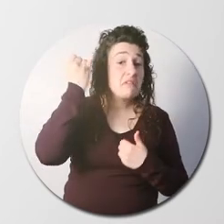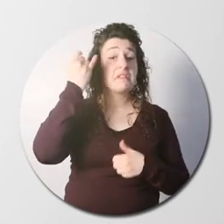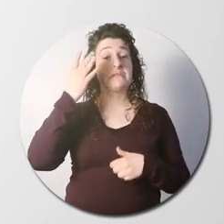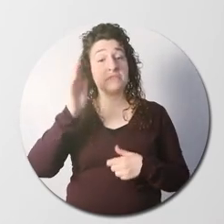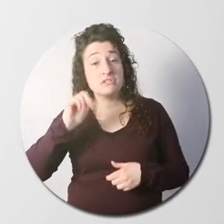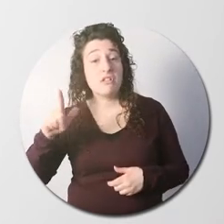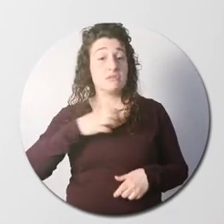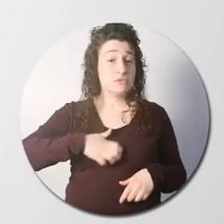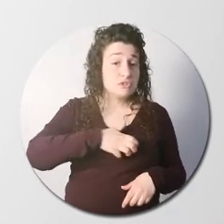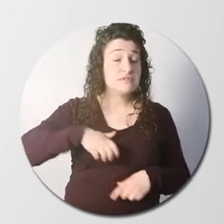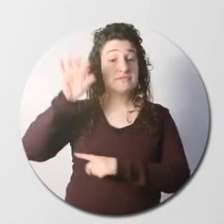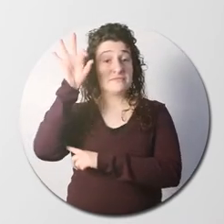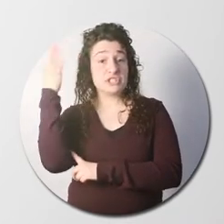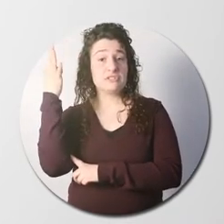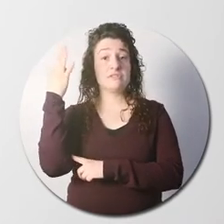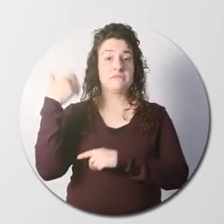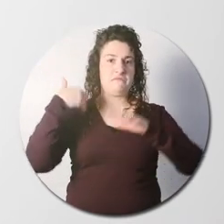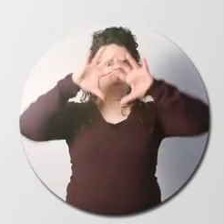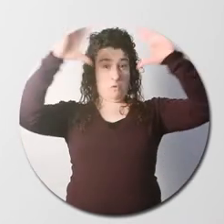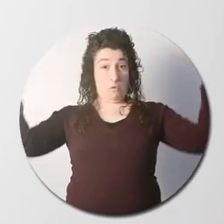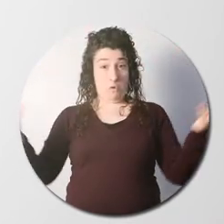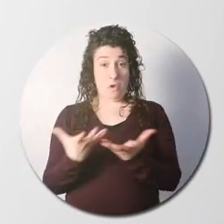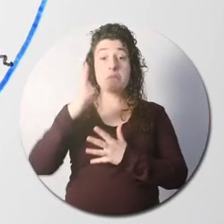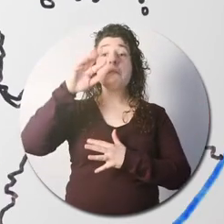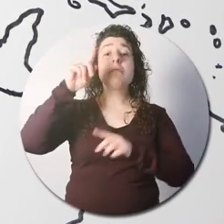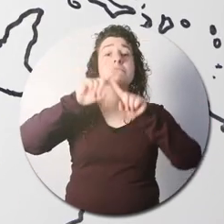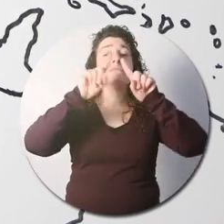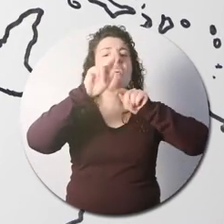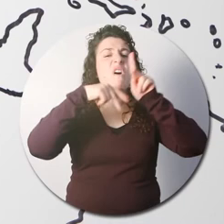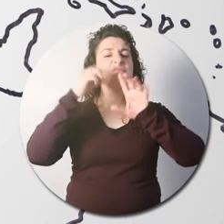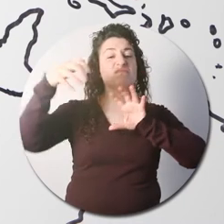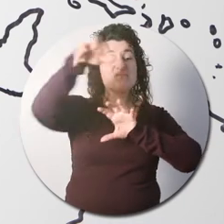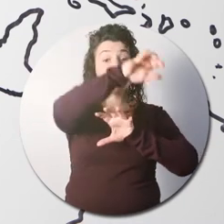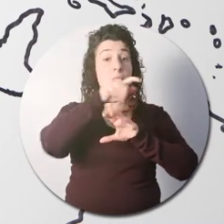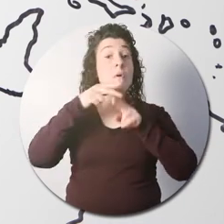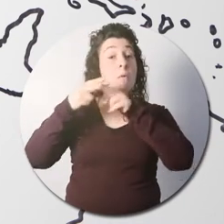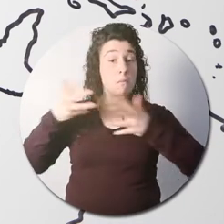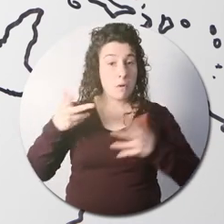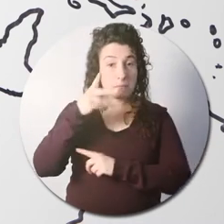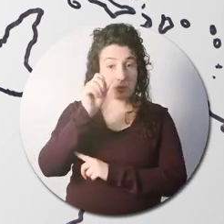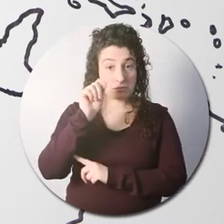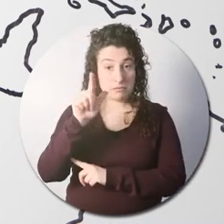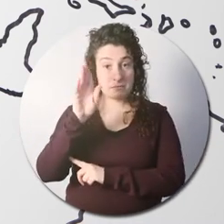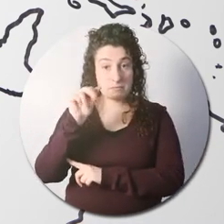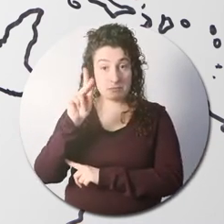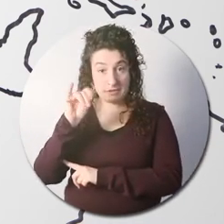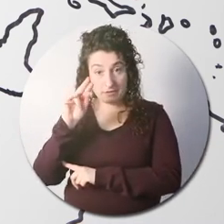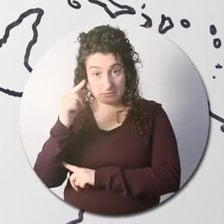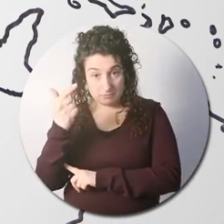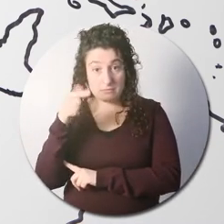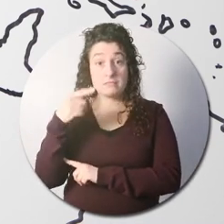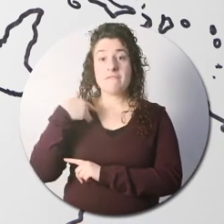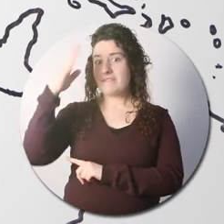France have a different kind of bank. It's called postal banking, and according to two groundbreaking reports, it would improve